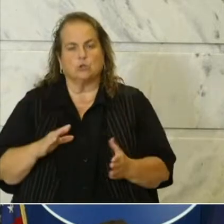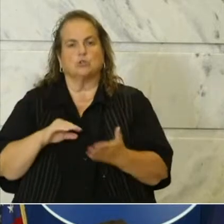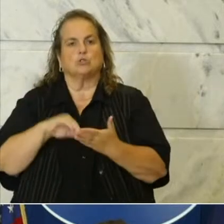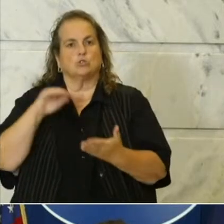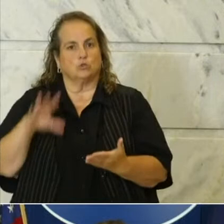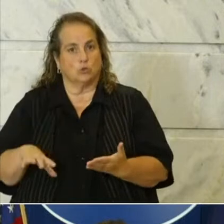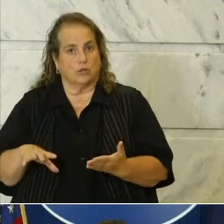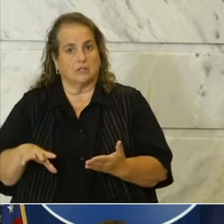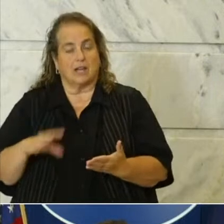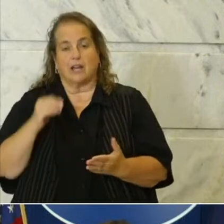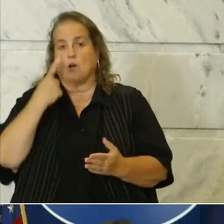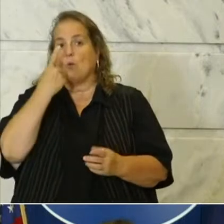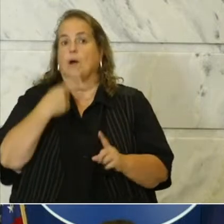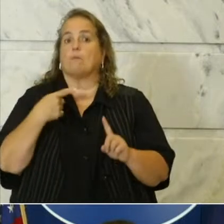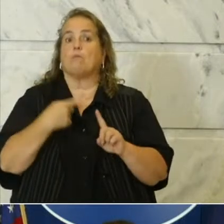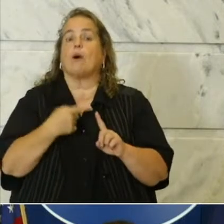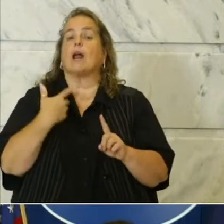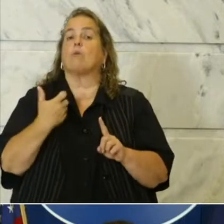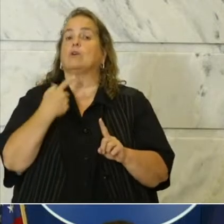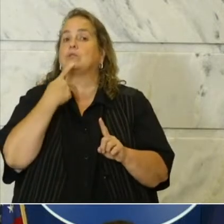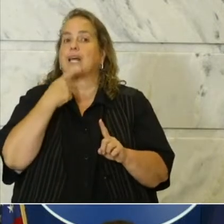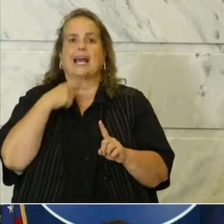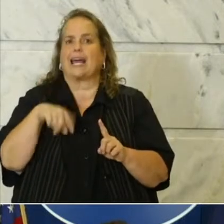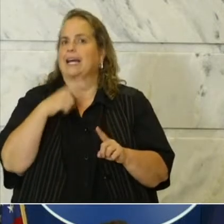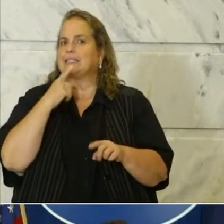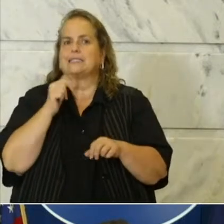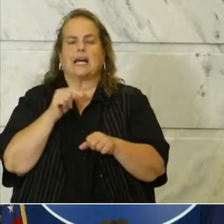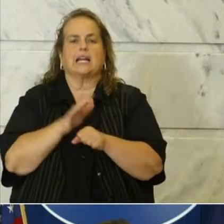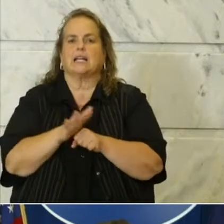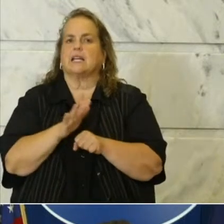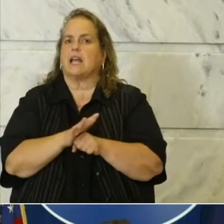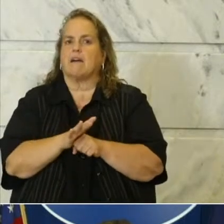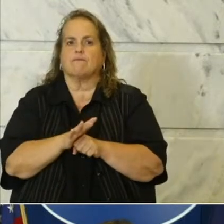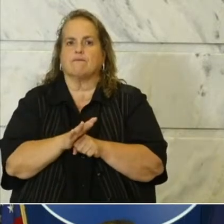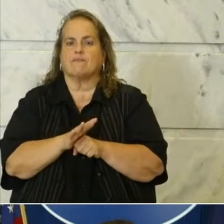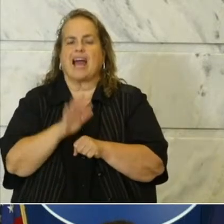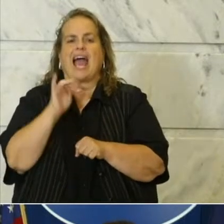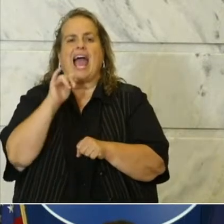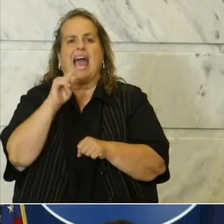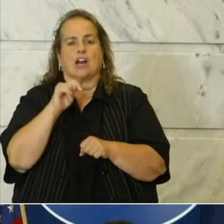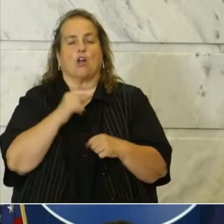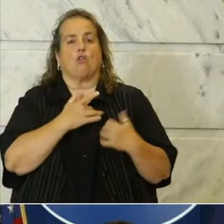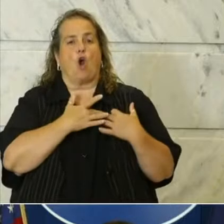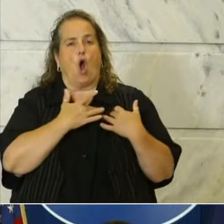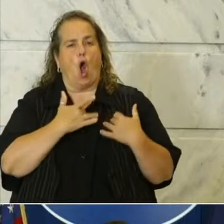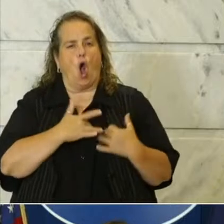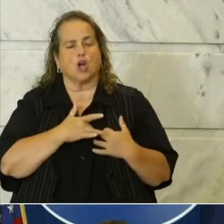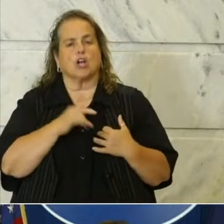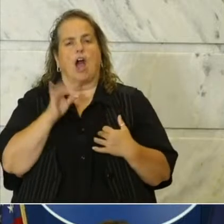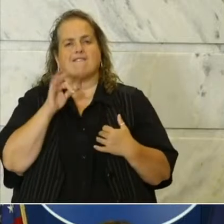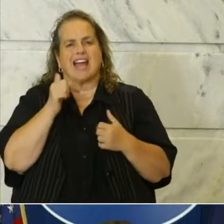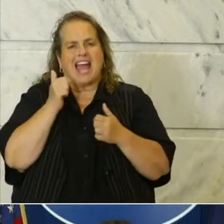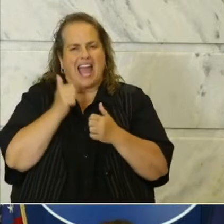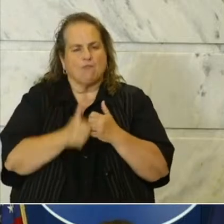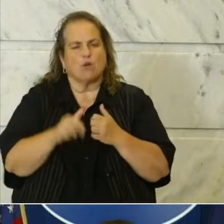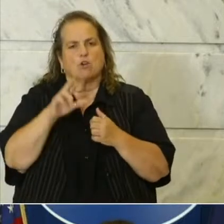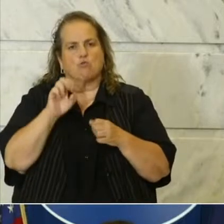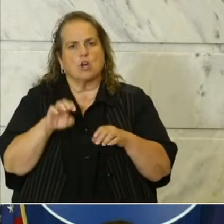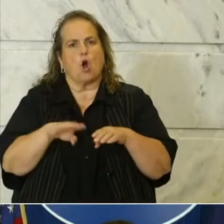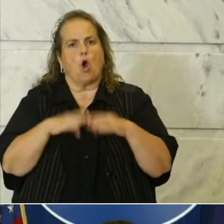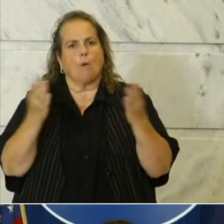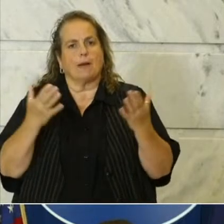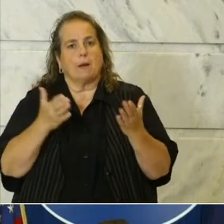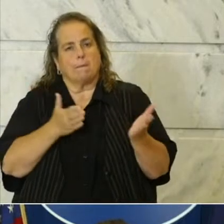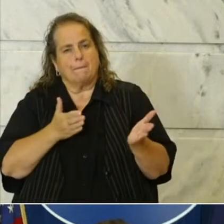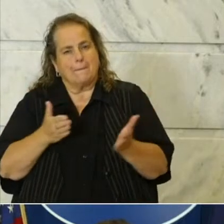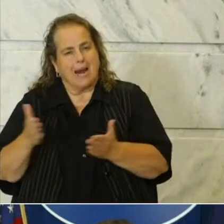that I want to make, and I cannot say this enough, is that at the heart of every reopening plan should be the health and